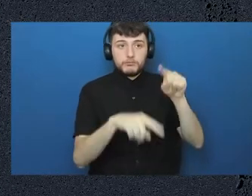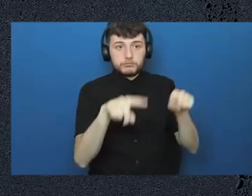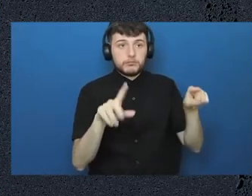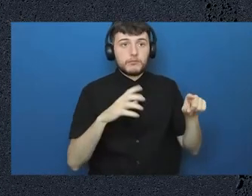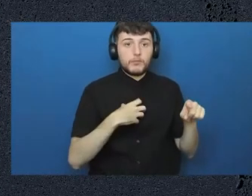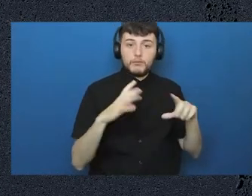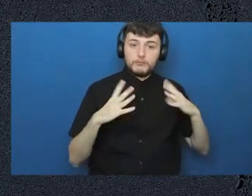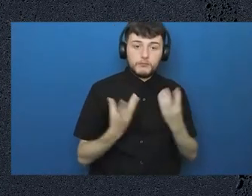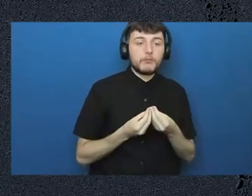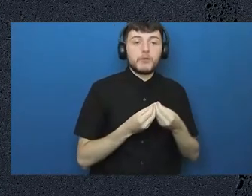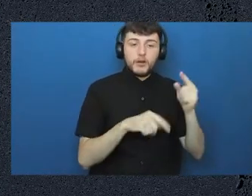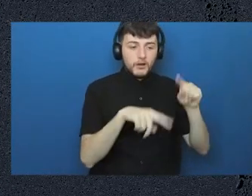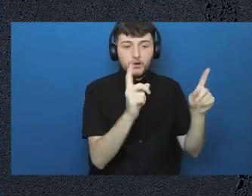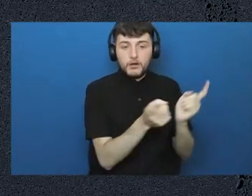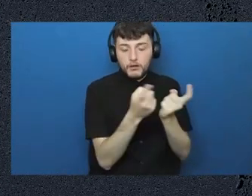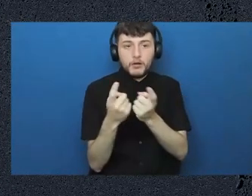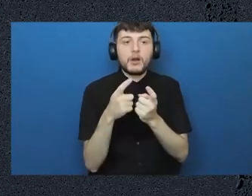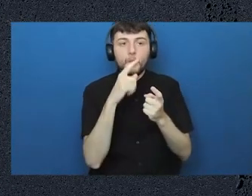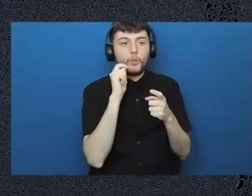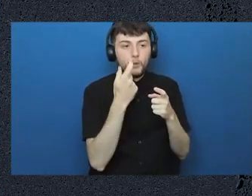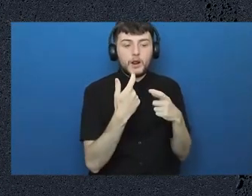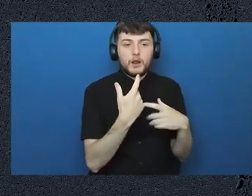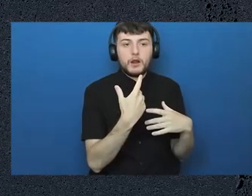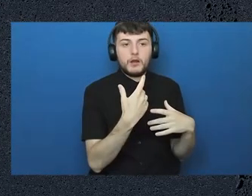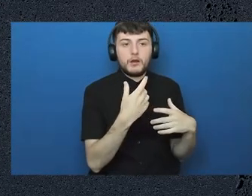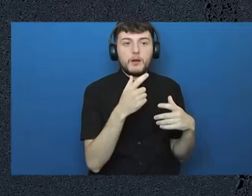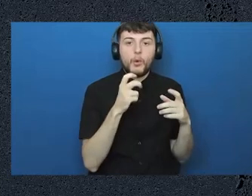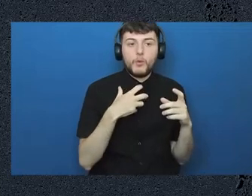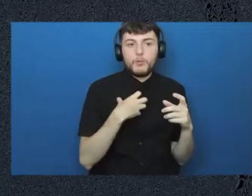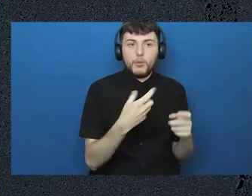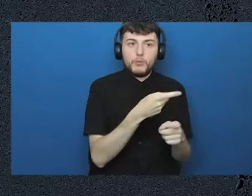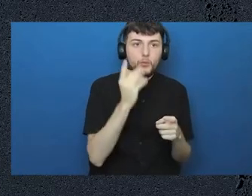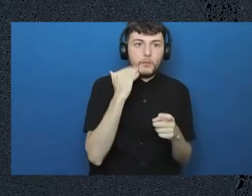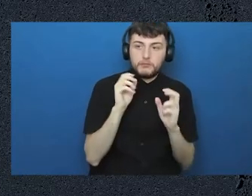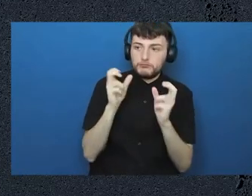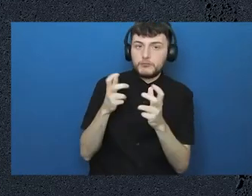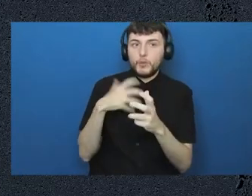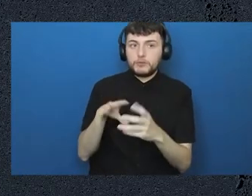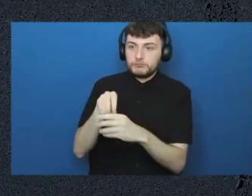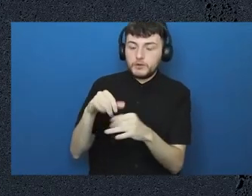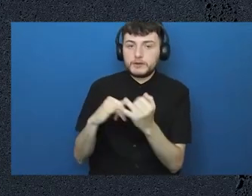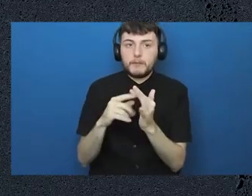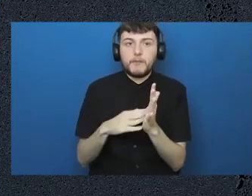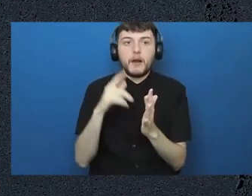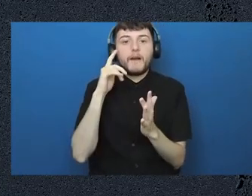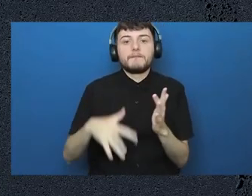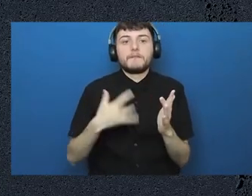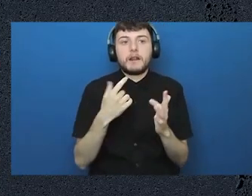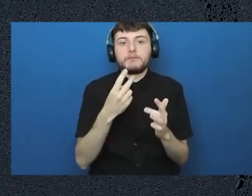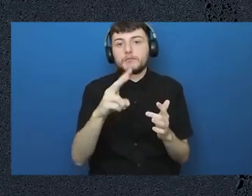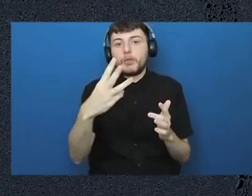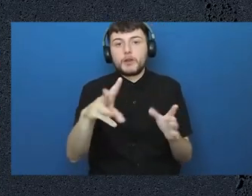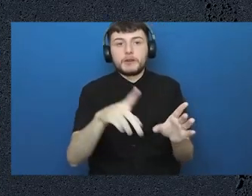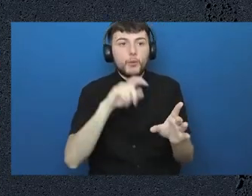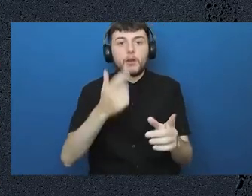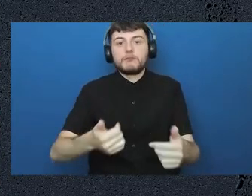and more diversity in the system. And hopefully the problem will resolve itself in, say, 2 decades, 3 decades. I don't know, still feels too long. But it is